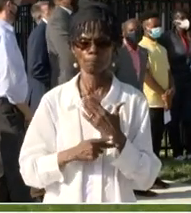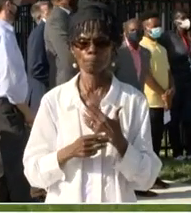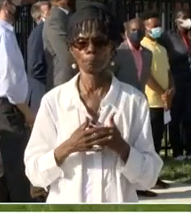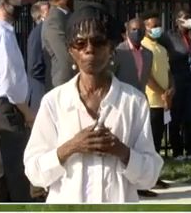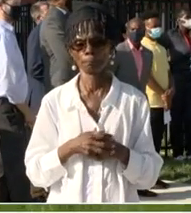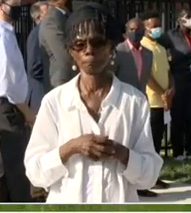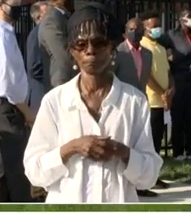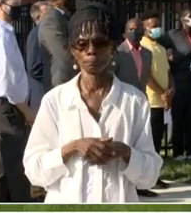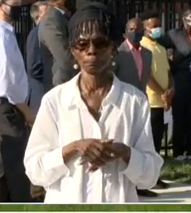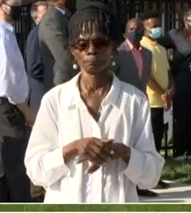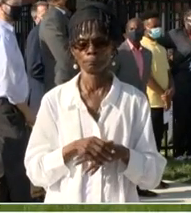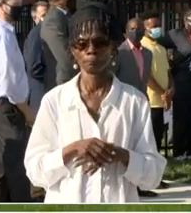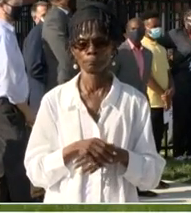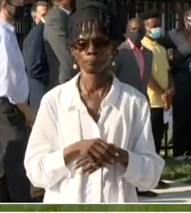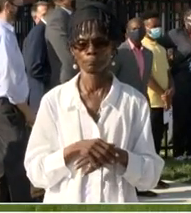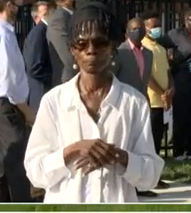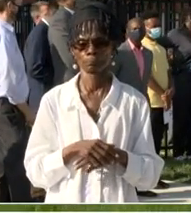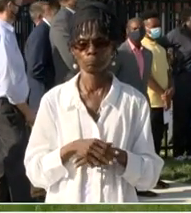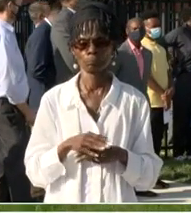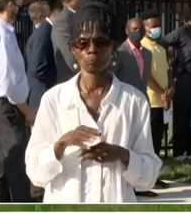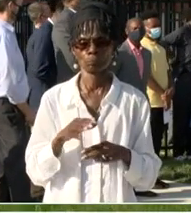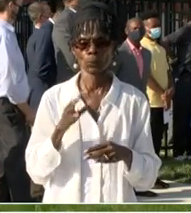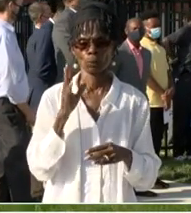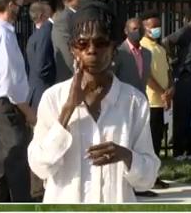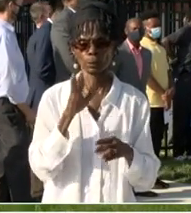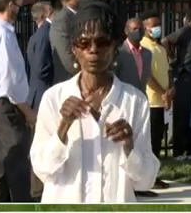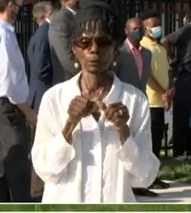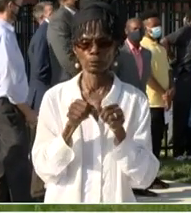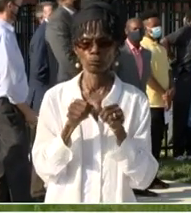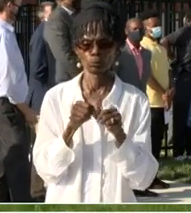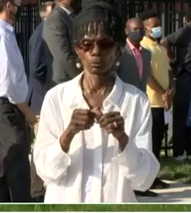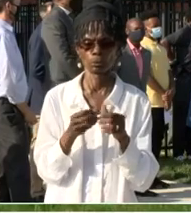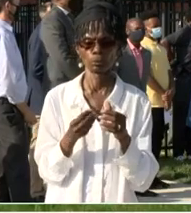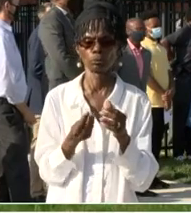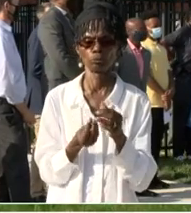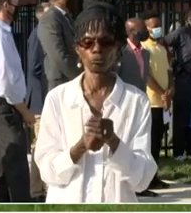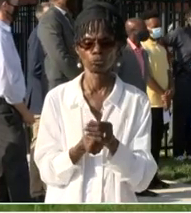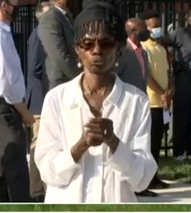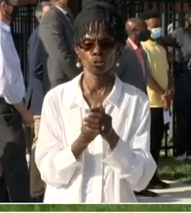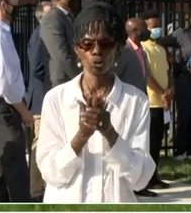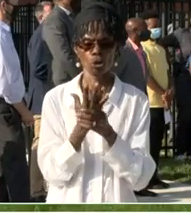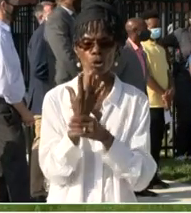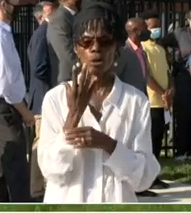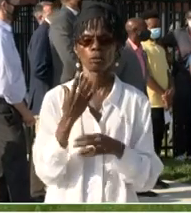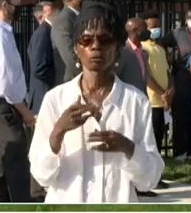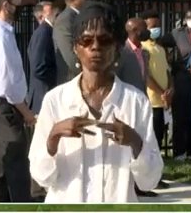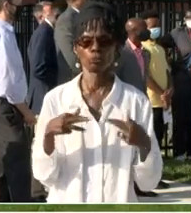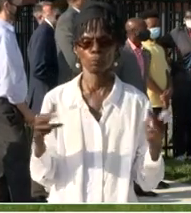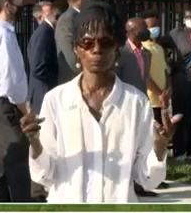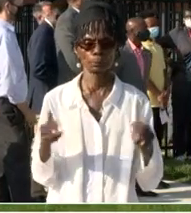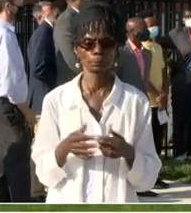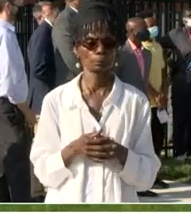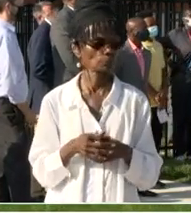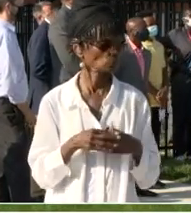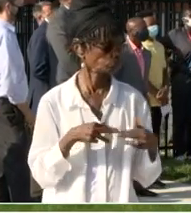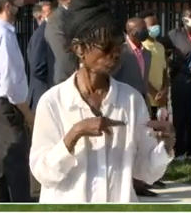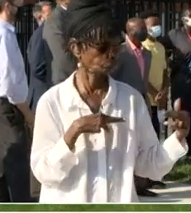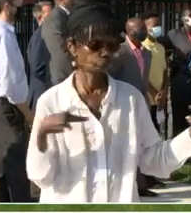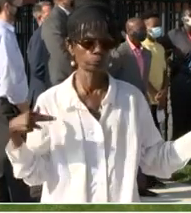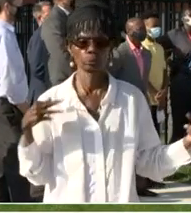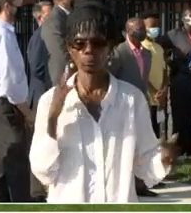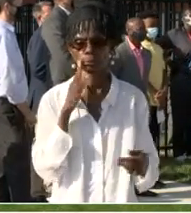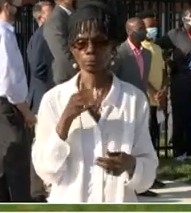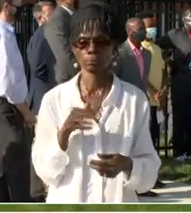continue to grow with this beautiful new facility. We've opened, I think we're opening 11 new